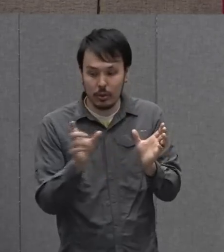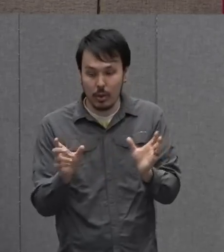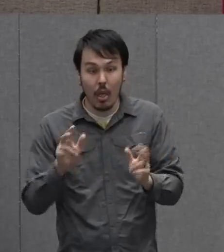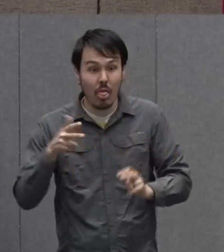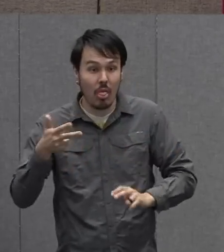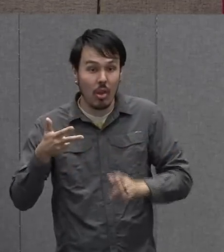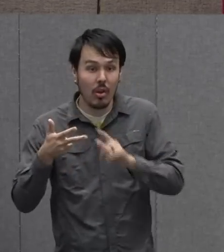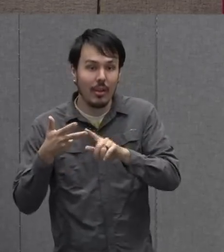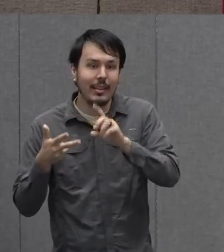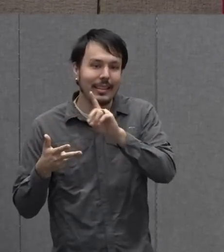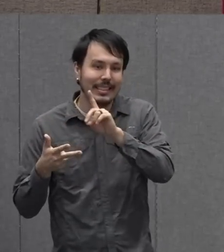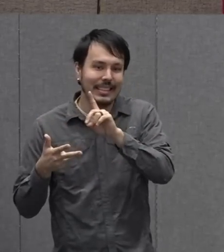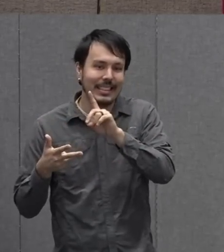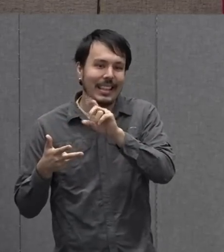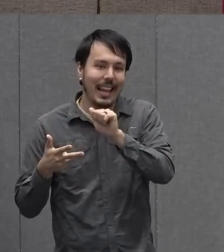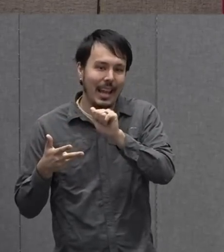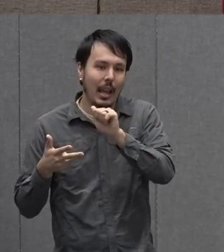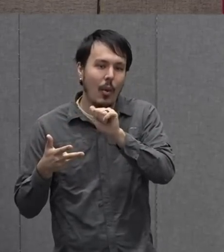D-A-Y.